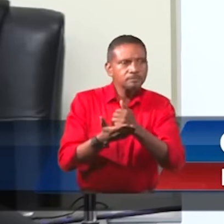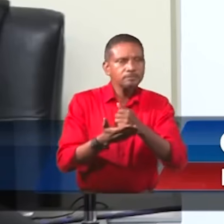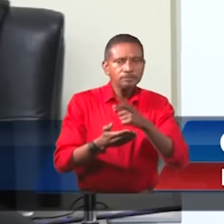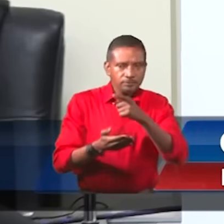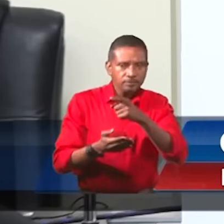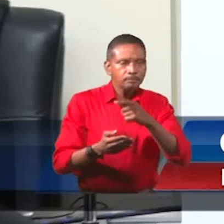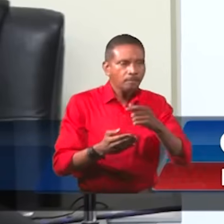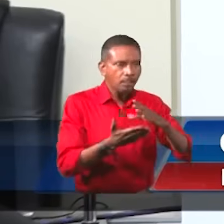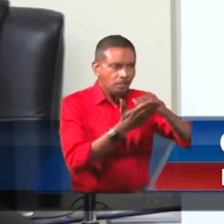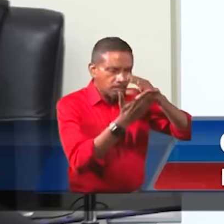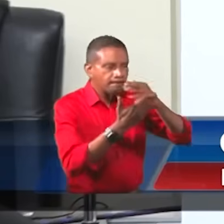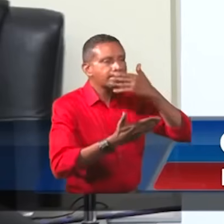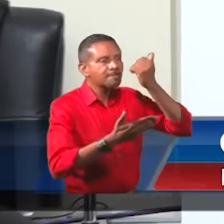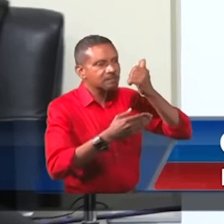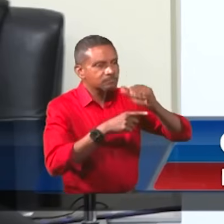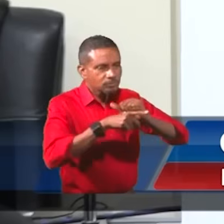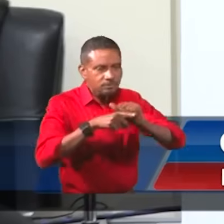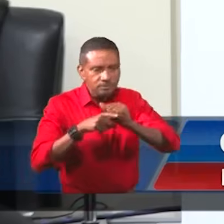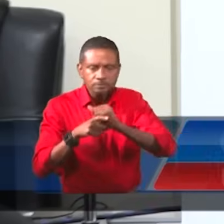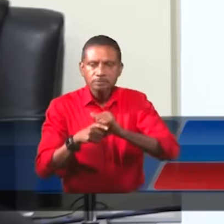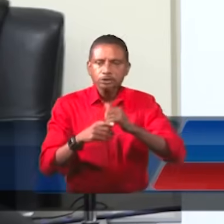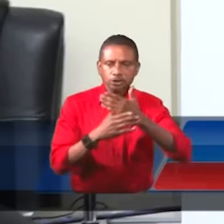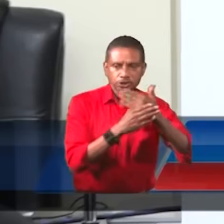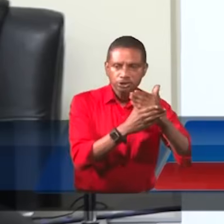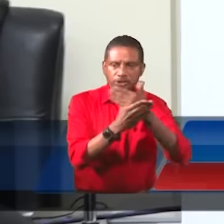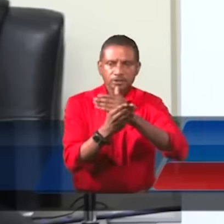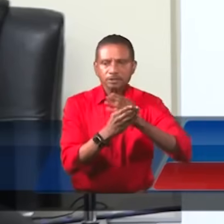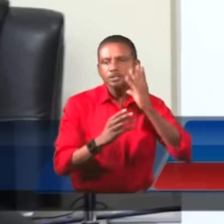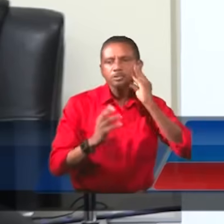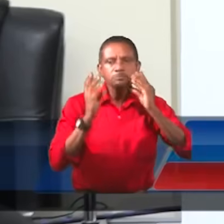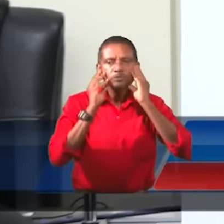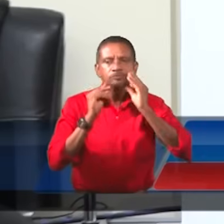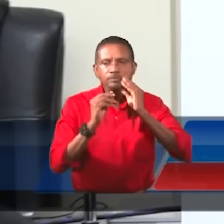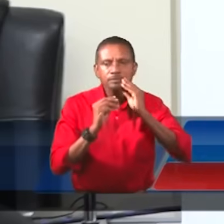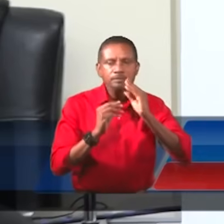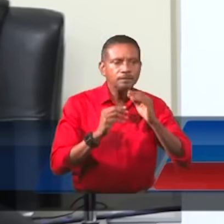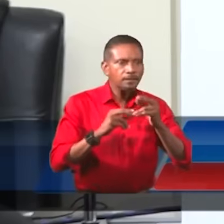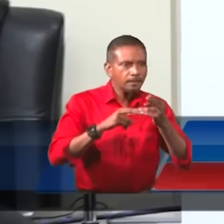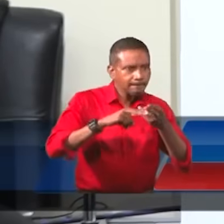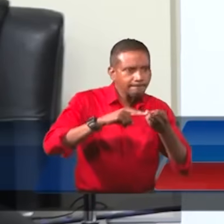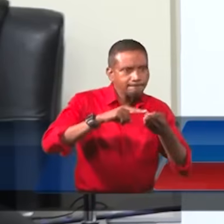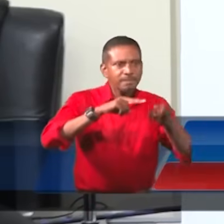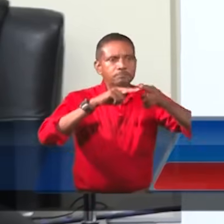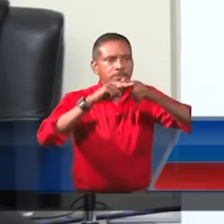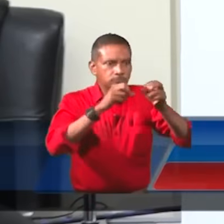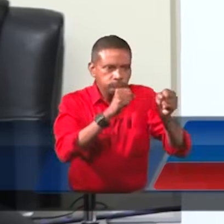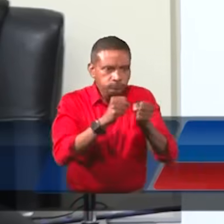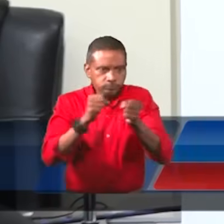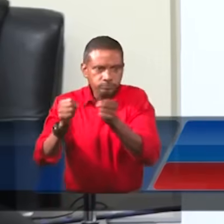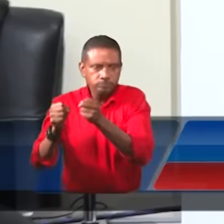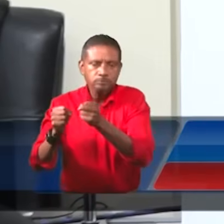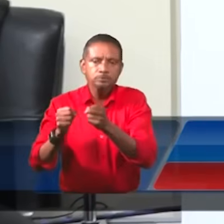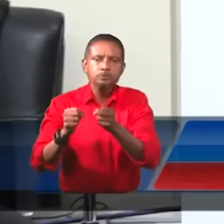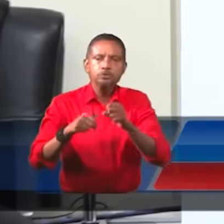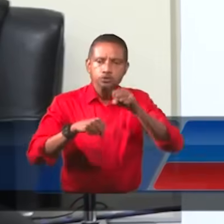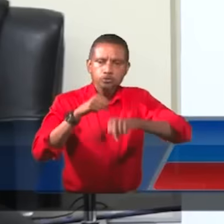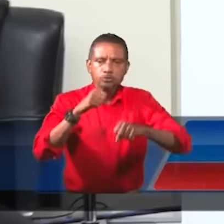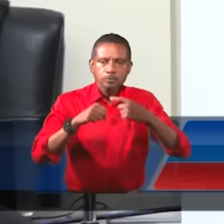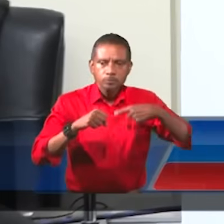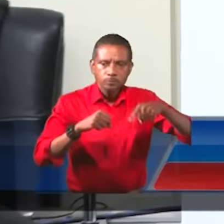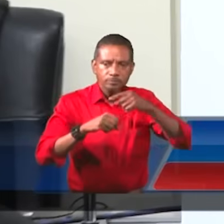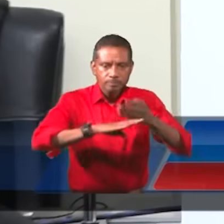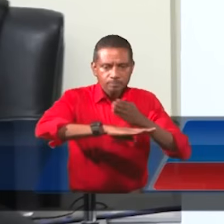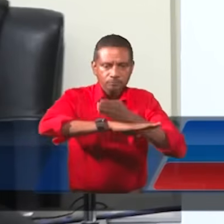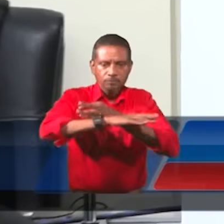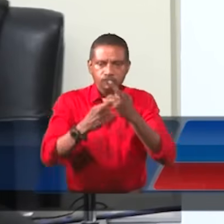CDC, share experiences and develop strategies to optimize our limited resources. Our